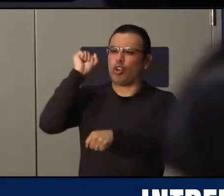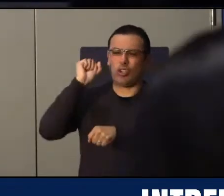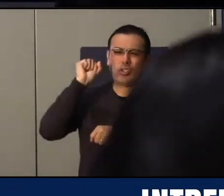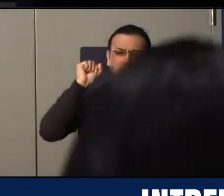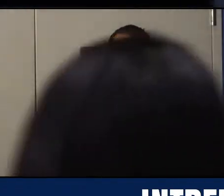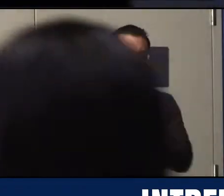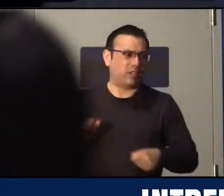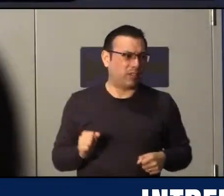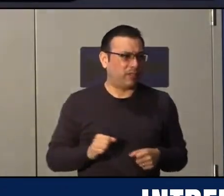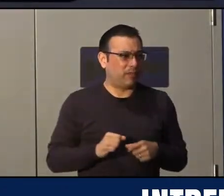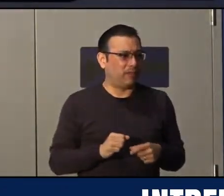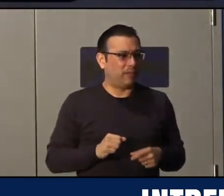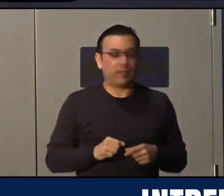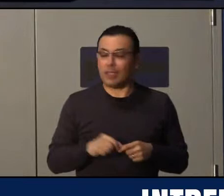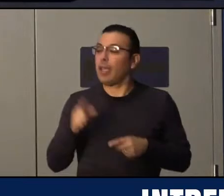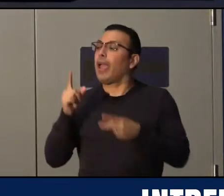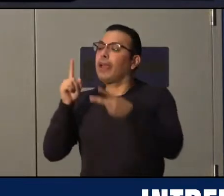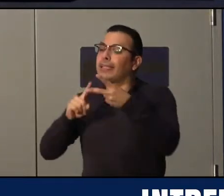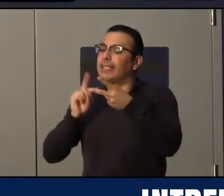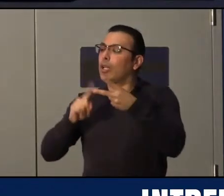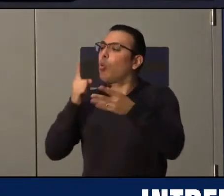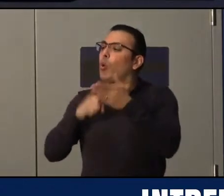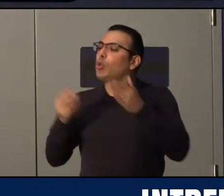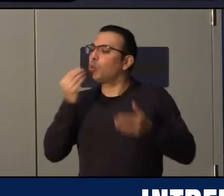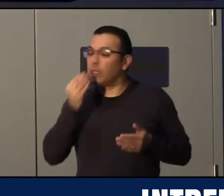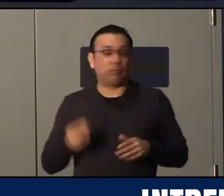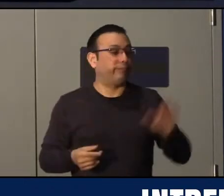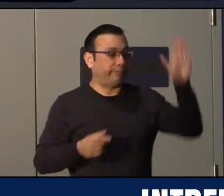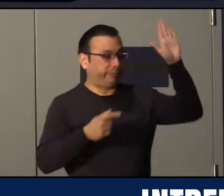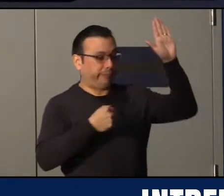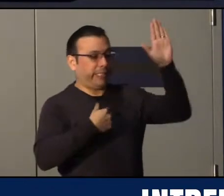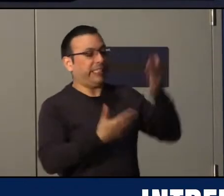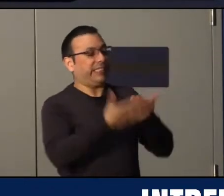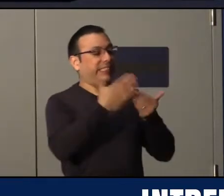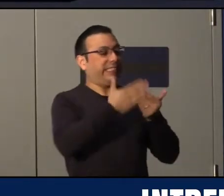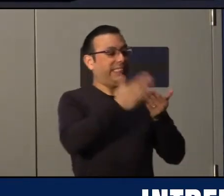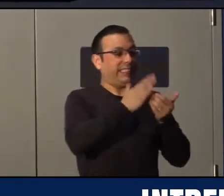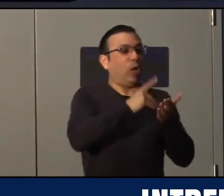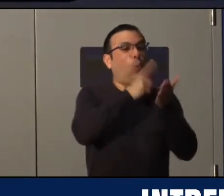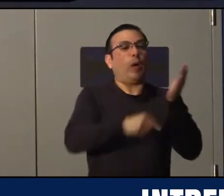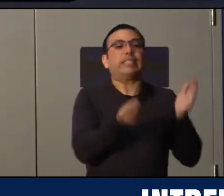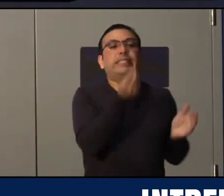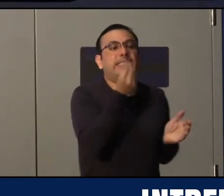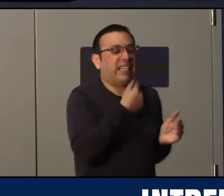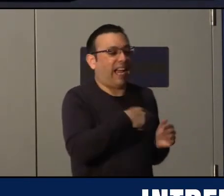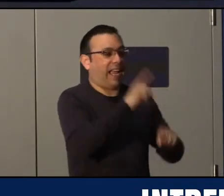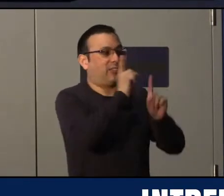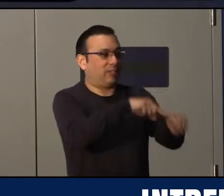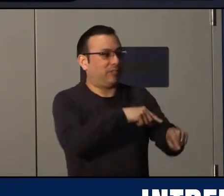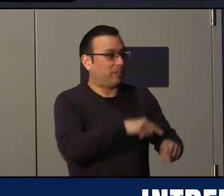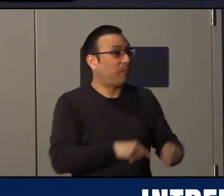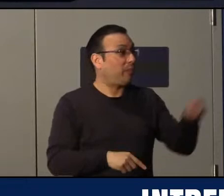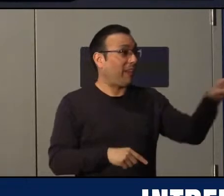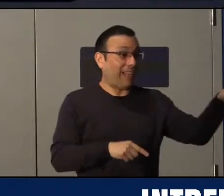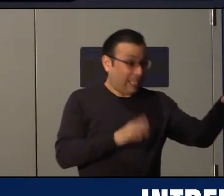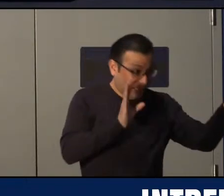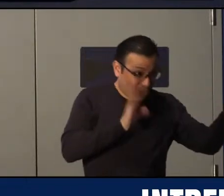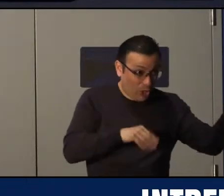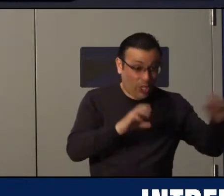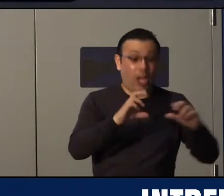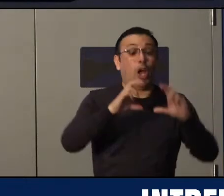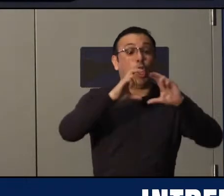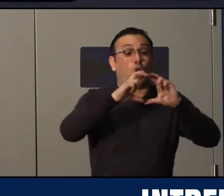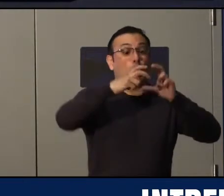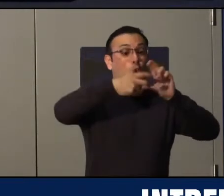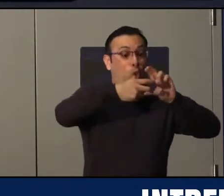How do satellites work, and what do you guys eat in space? I'll take the eat in space. They We can take actually the satellites. have people who are going to be talking about cube satellites that you could talk to back